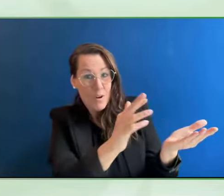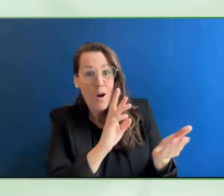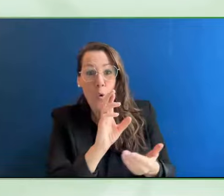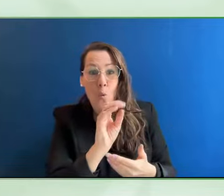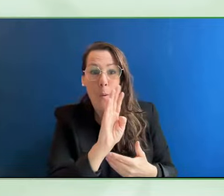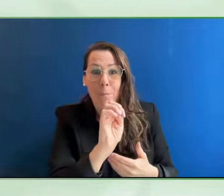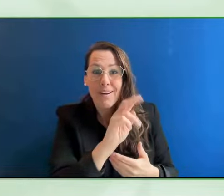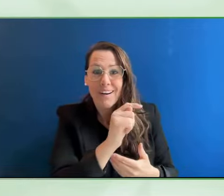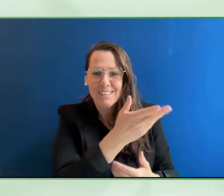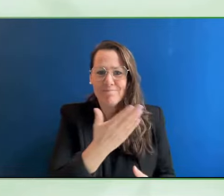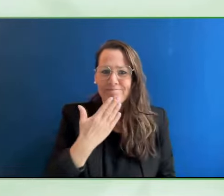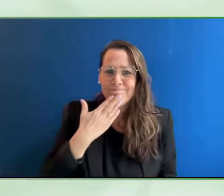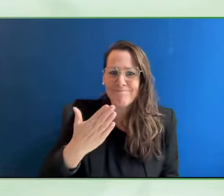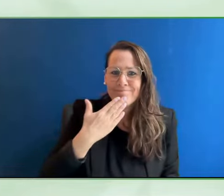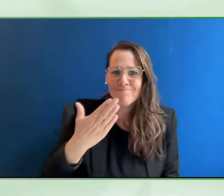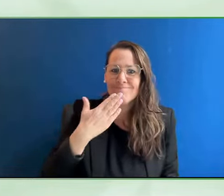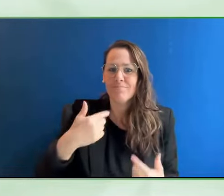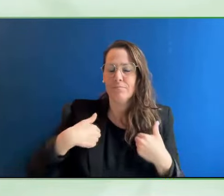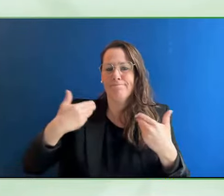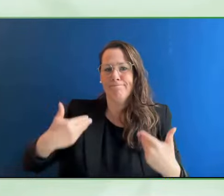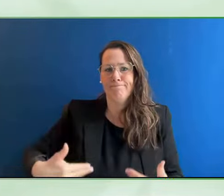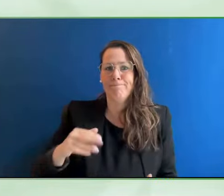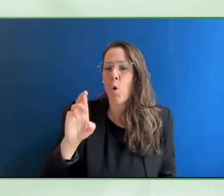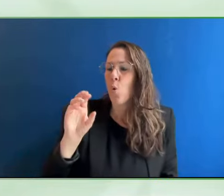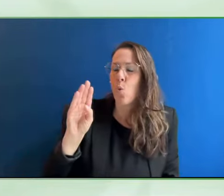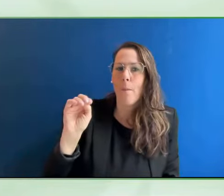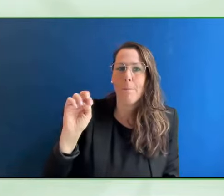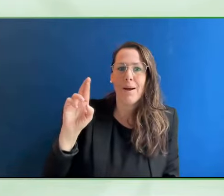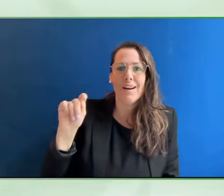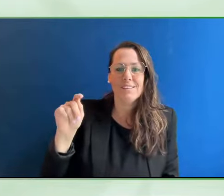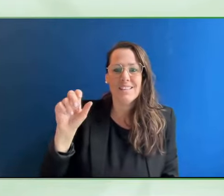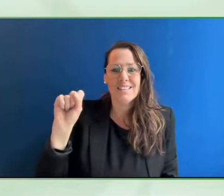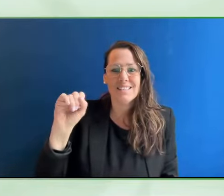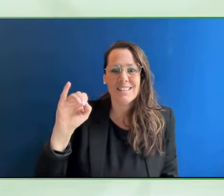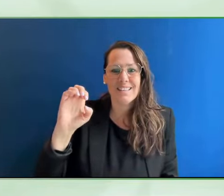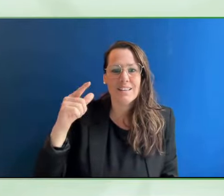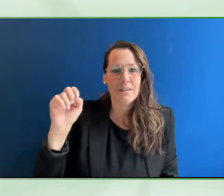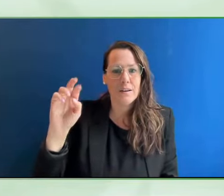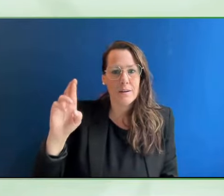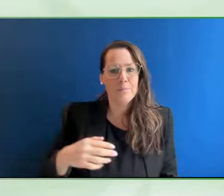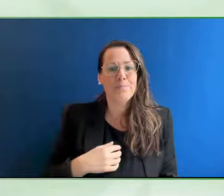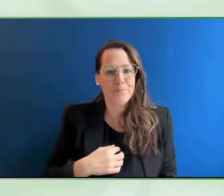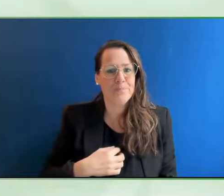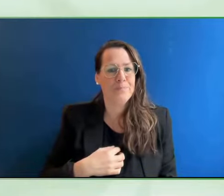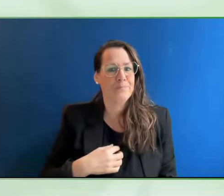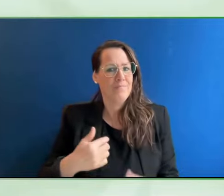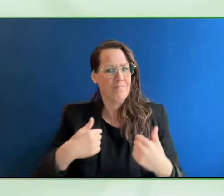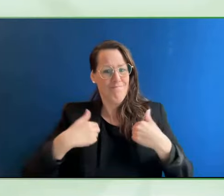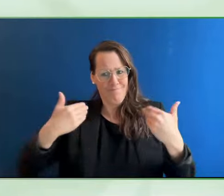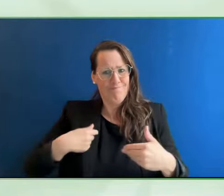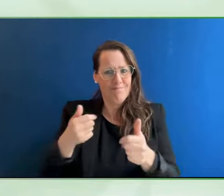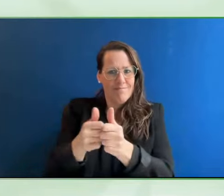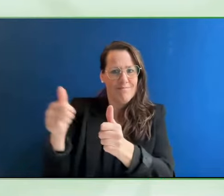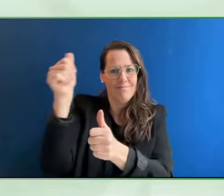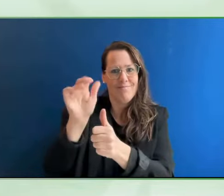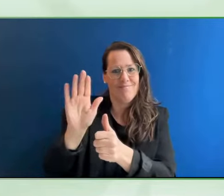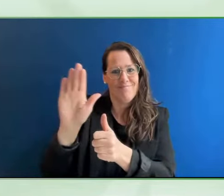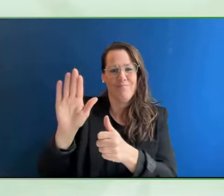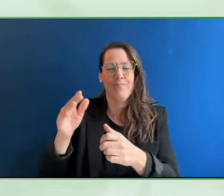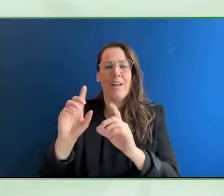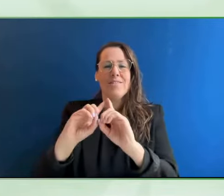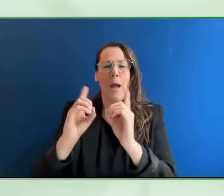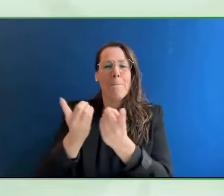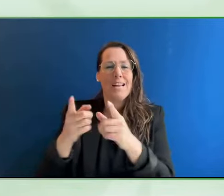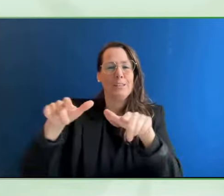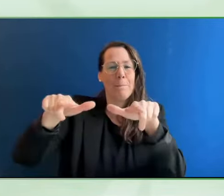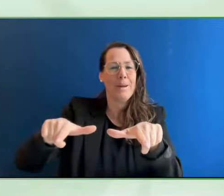and Inclusion in the ORF. And at first I make a short presentation. What's the ORF? The ORF is